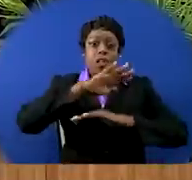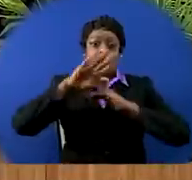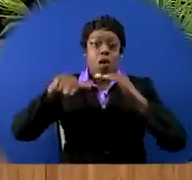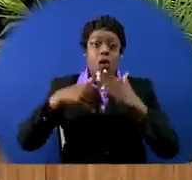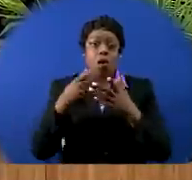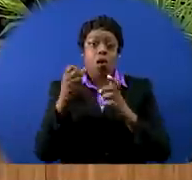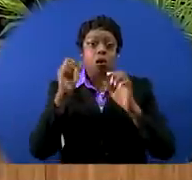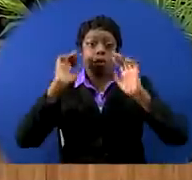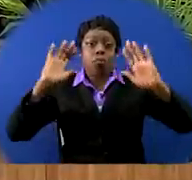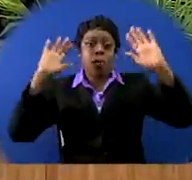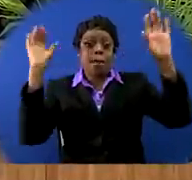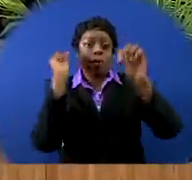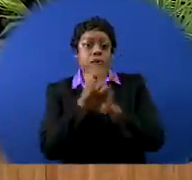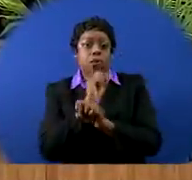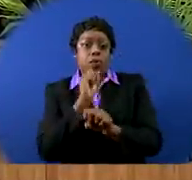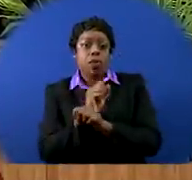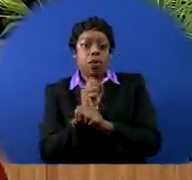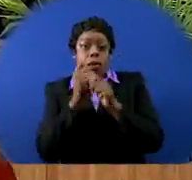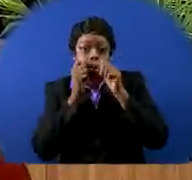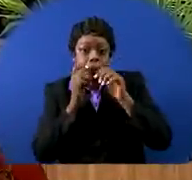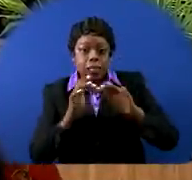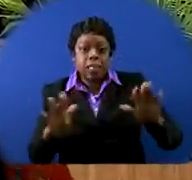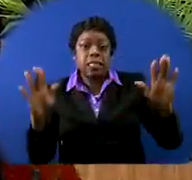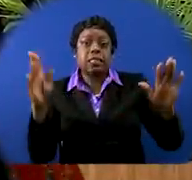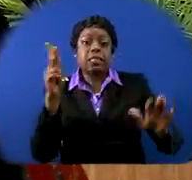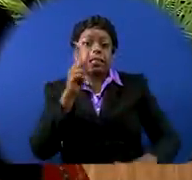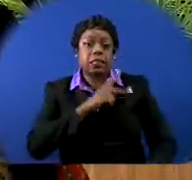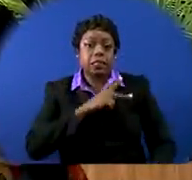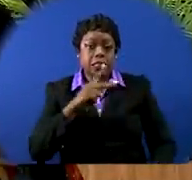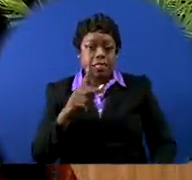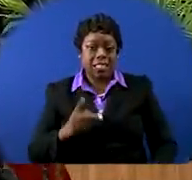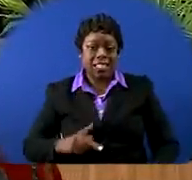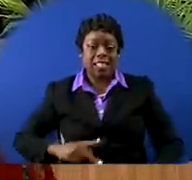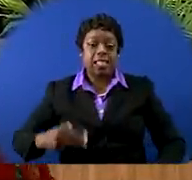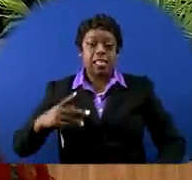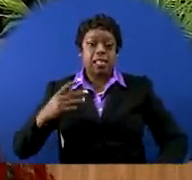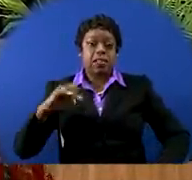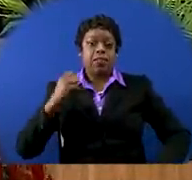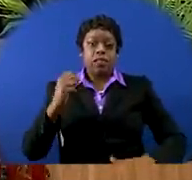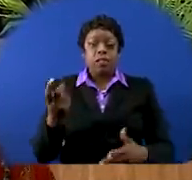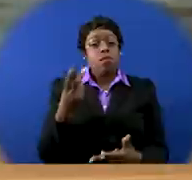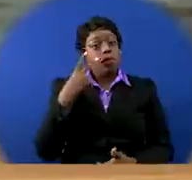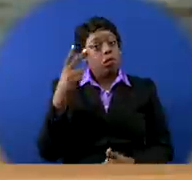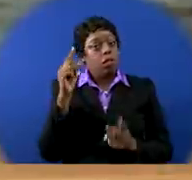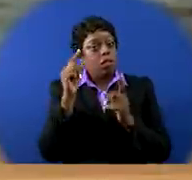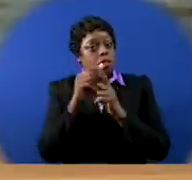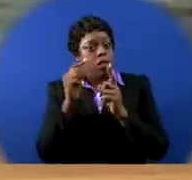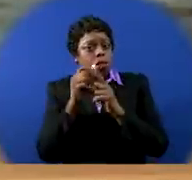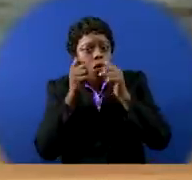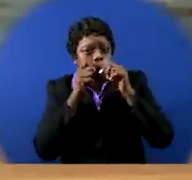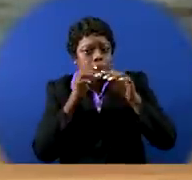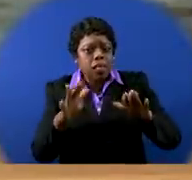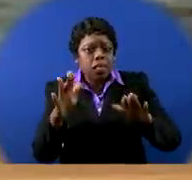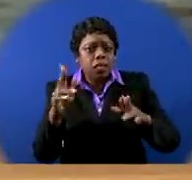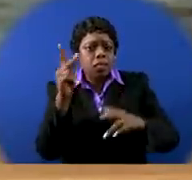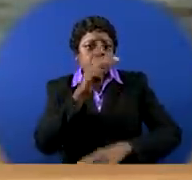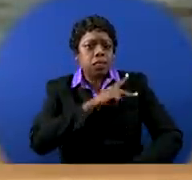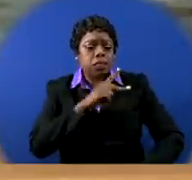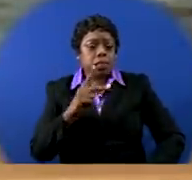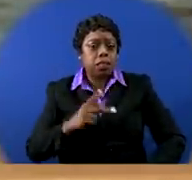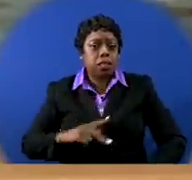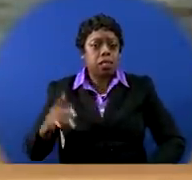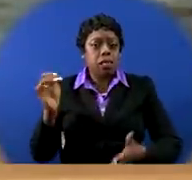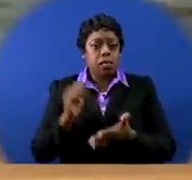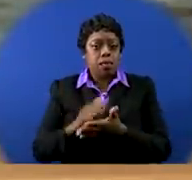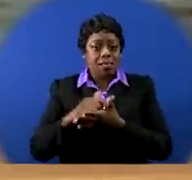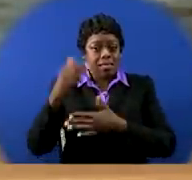had seen. This is what they say. Blessed is the king who comes in the name of the Lord. Watch that word, that phrase there. Blessed is the king who comes in the